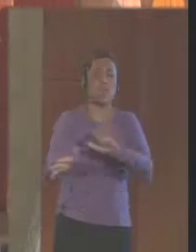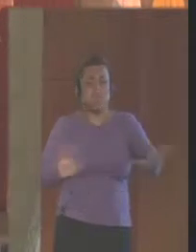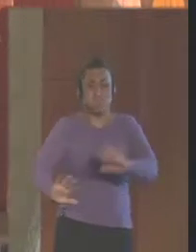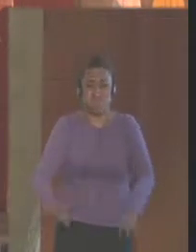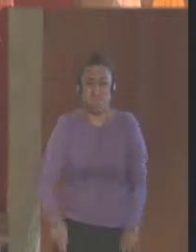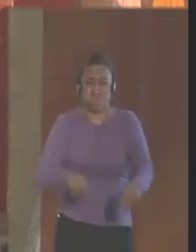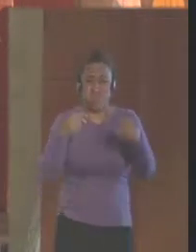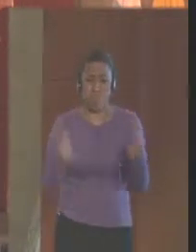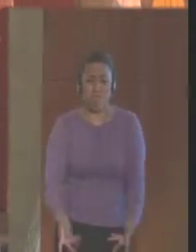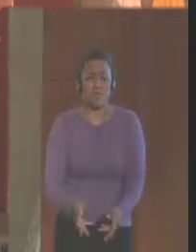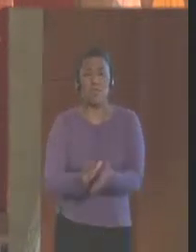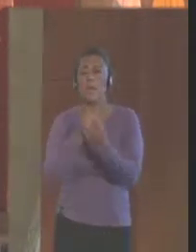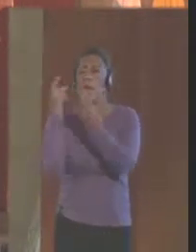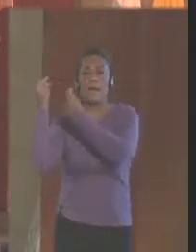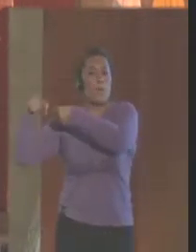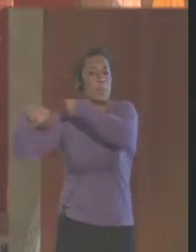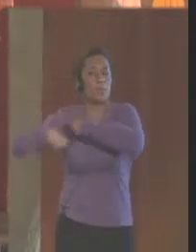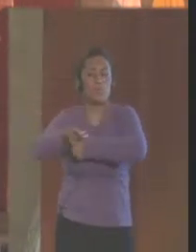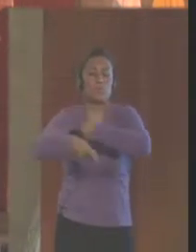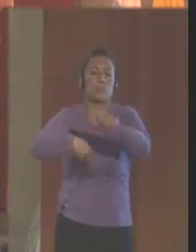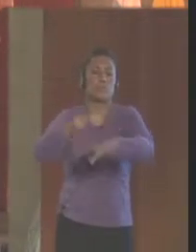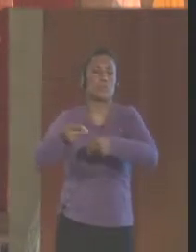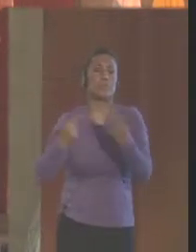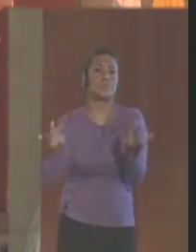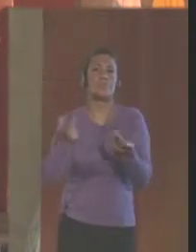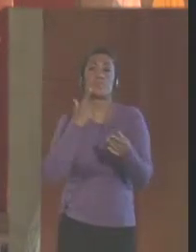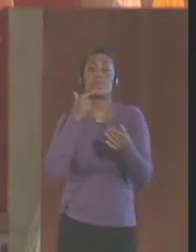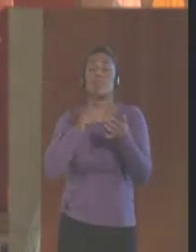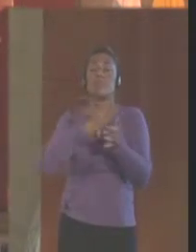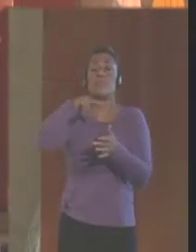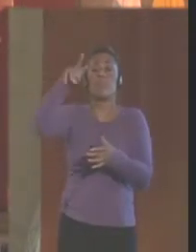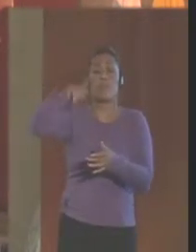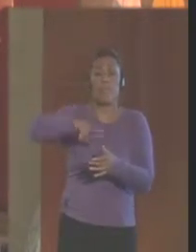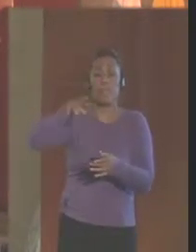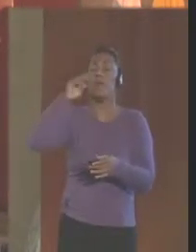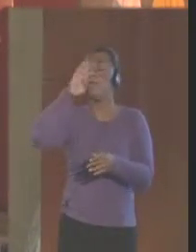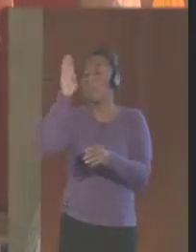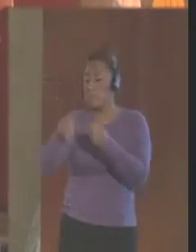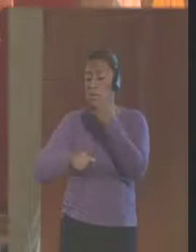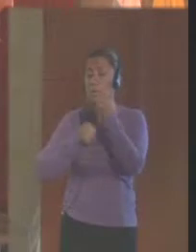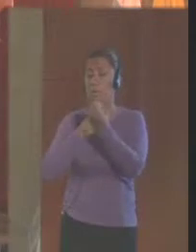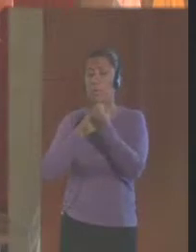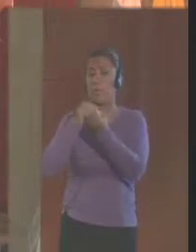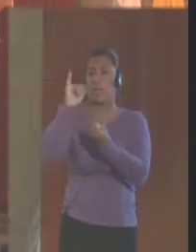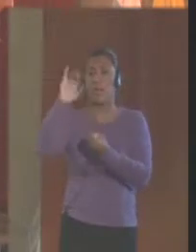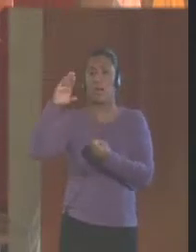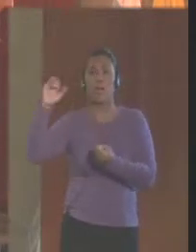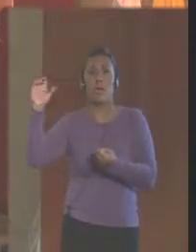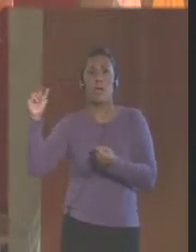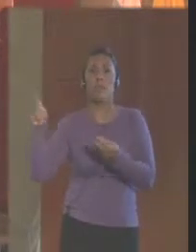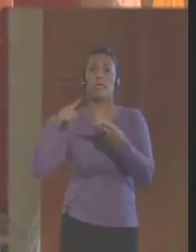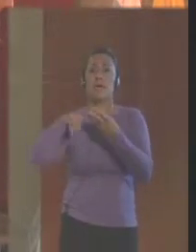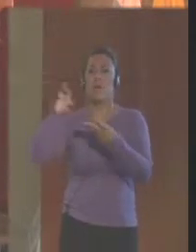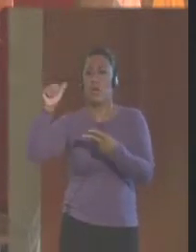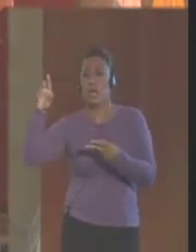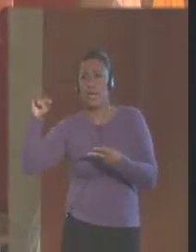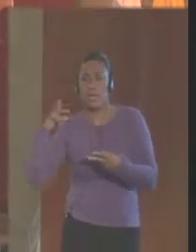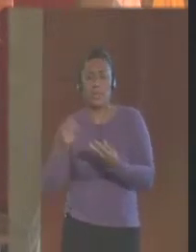St. Vincent and the Grenadines receiving approximately $8.56 million